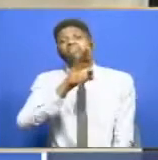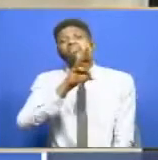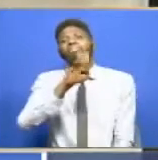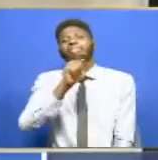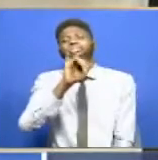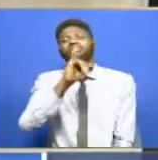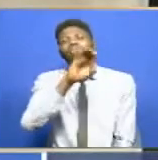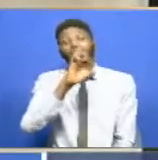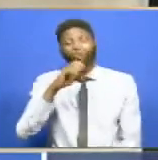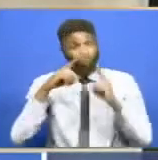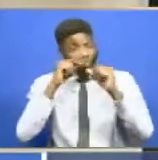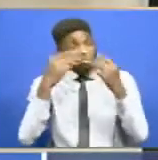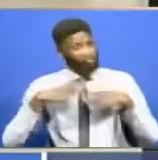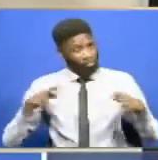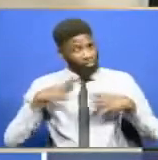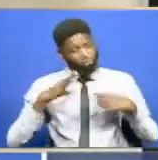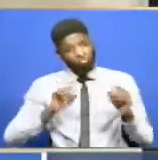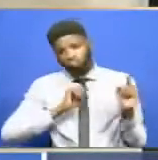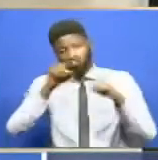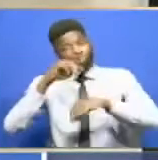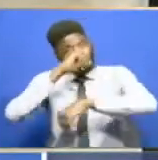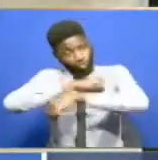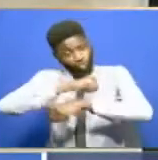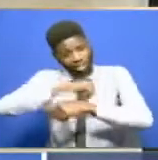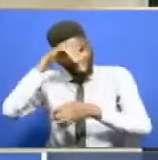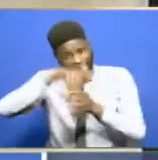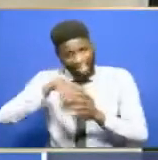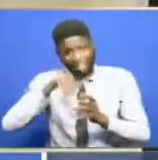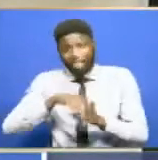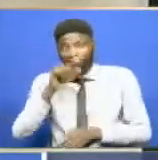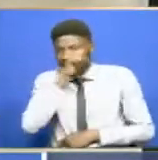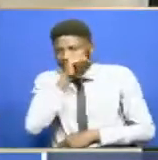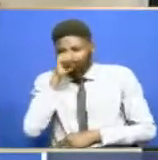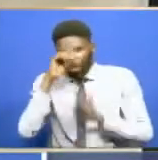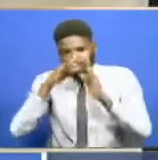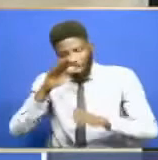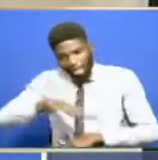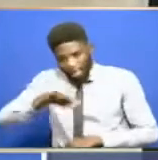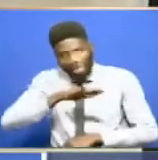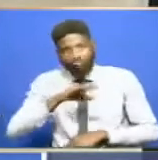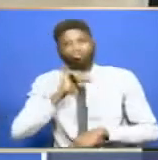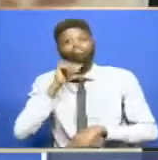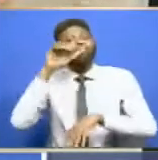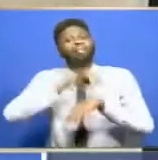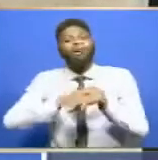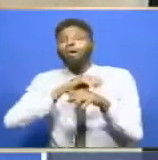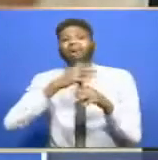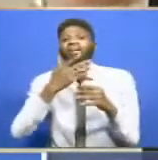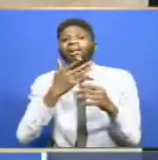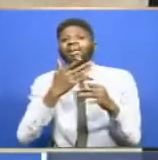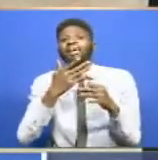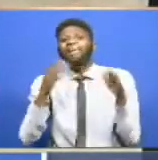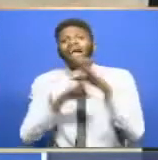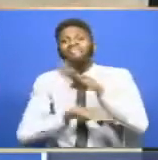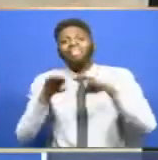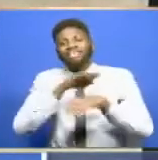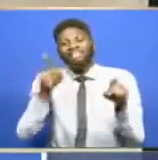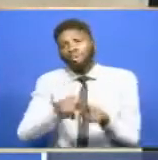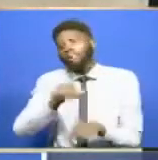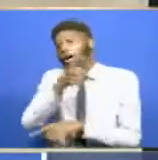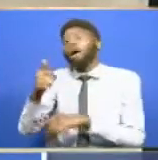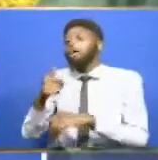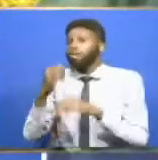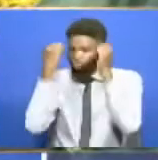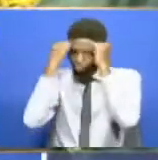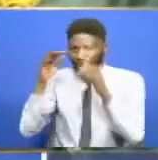to school, especially in informal settlements, don't get every necessity that other students or pupils in other schools